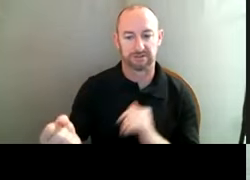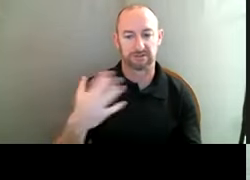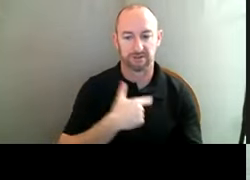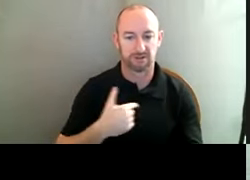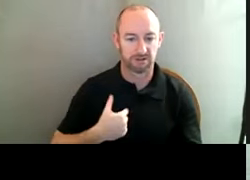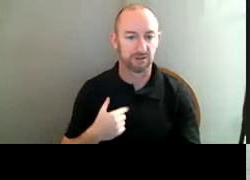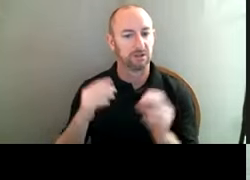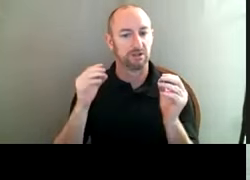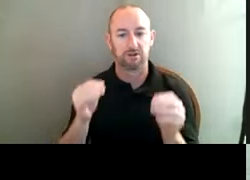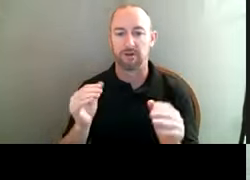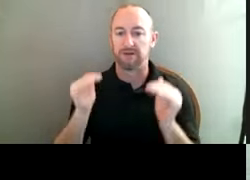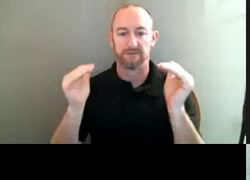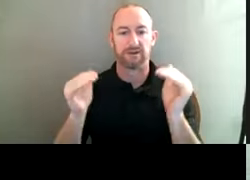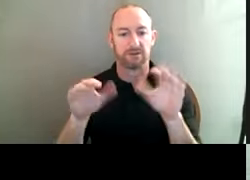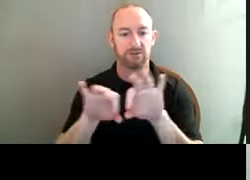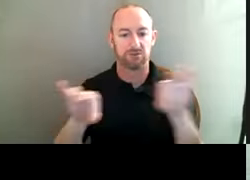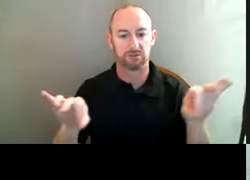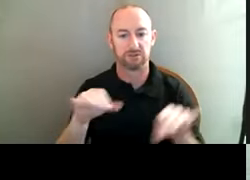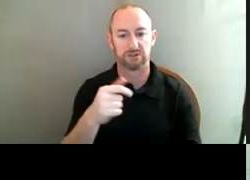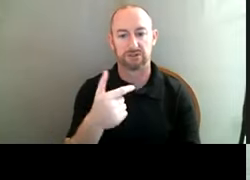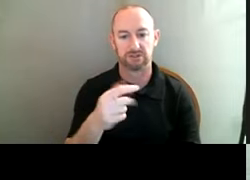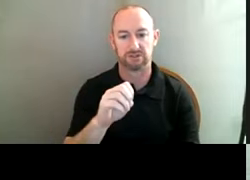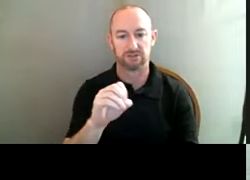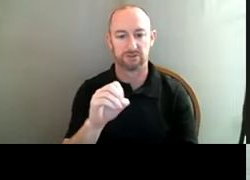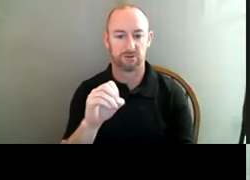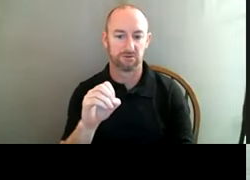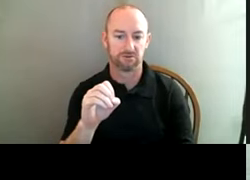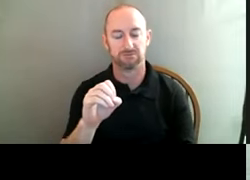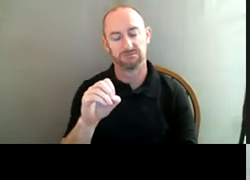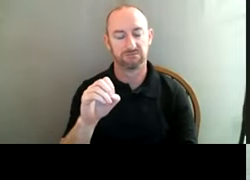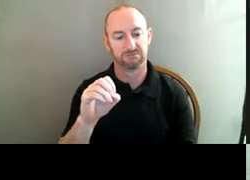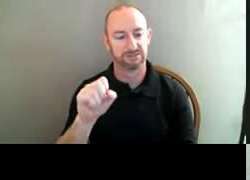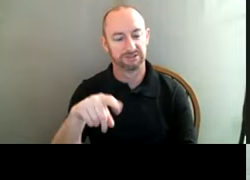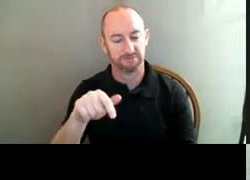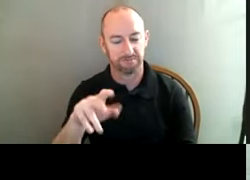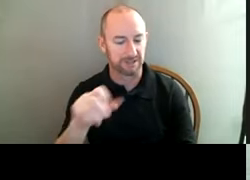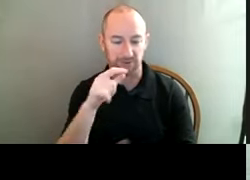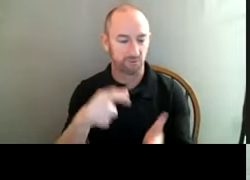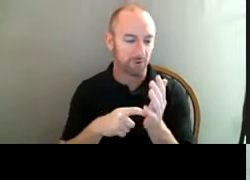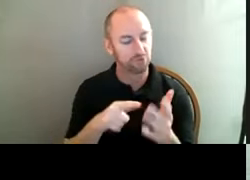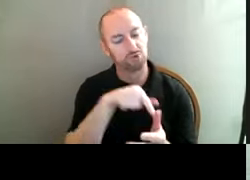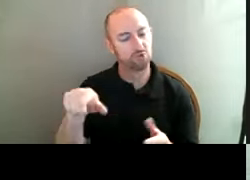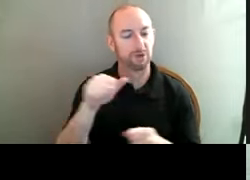no advanced degree in geospatial science is required. So you can all relax and there won't be a quiz afterwards.